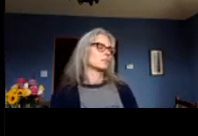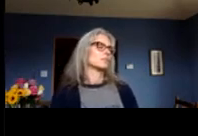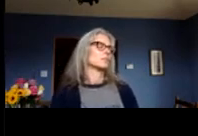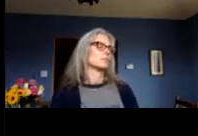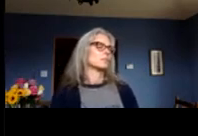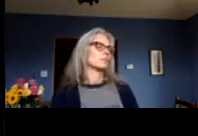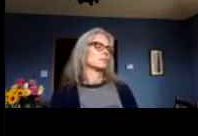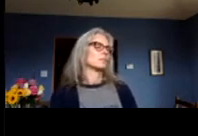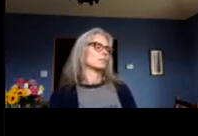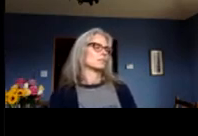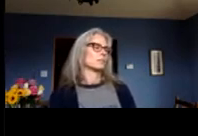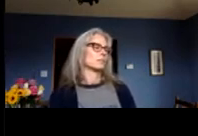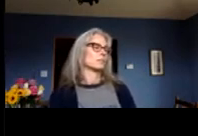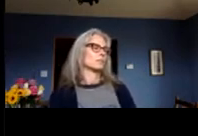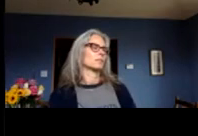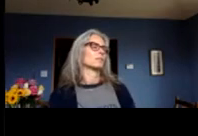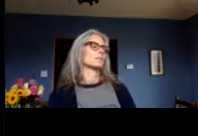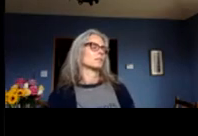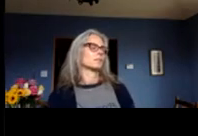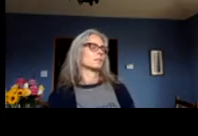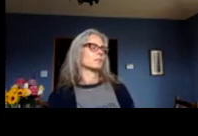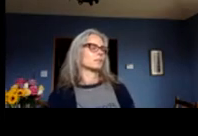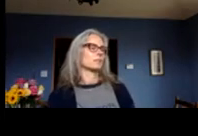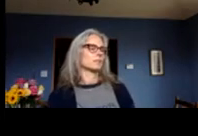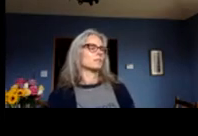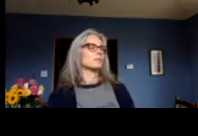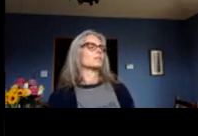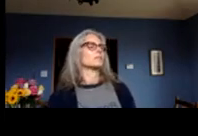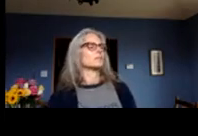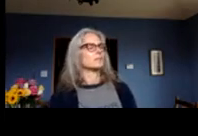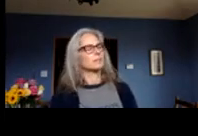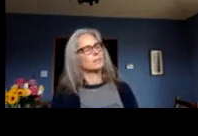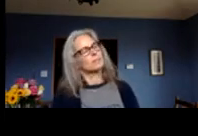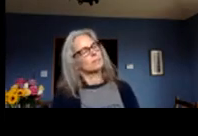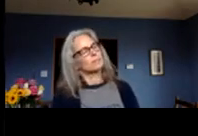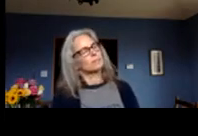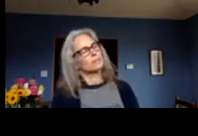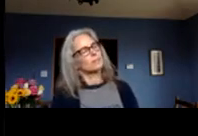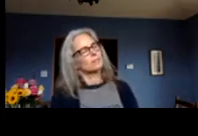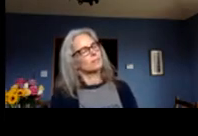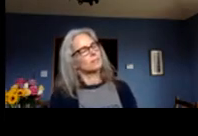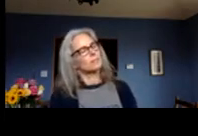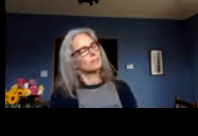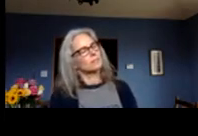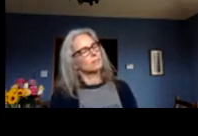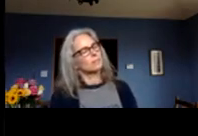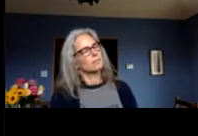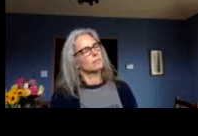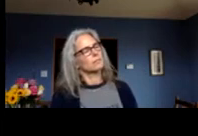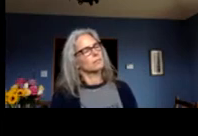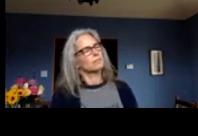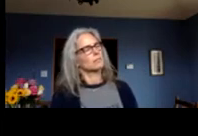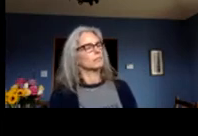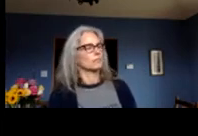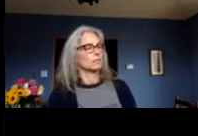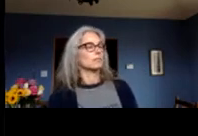in. It also populates the upcoming section on the stream. We saw that when we first got into classroom, that little box in the lower left-hand